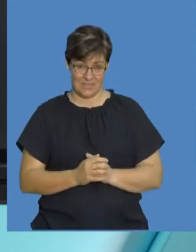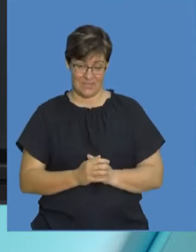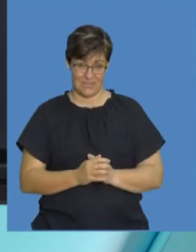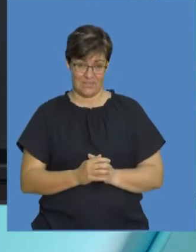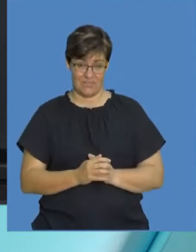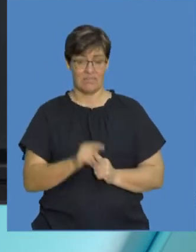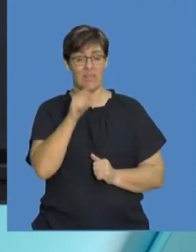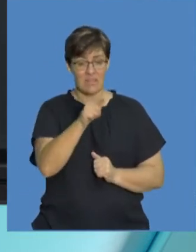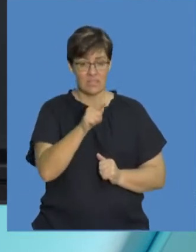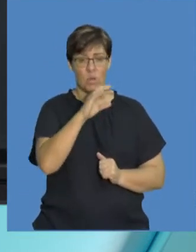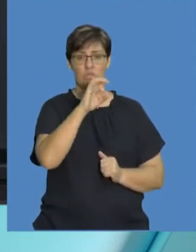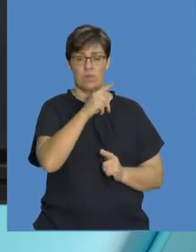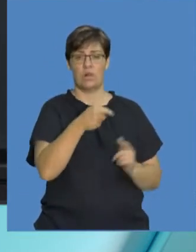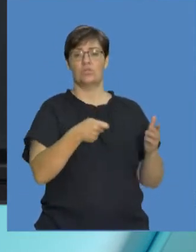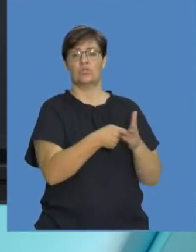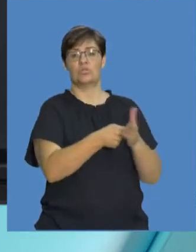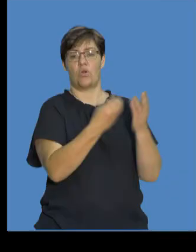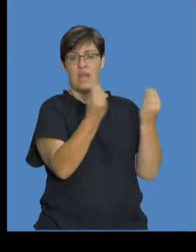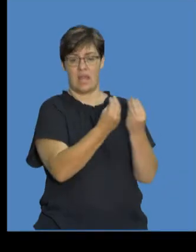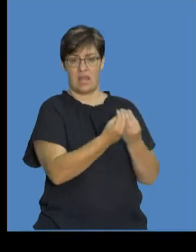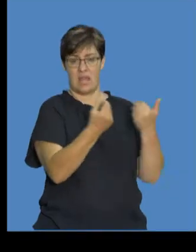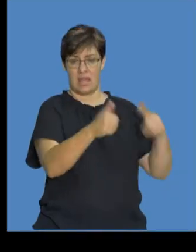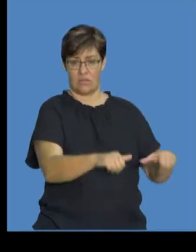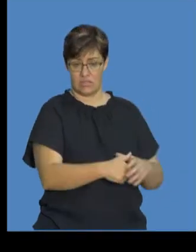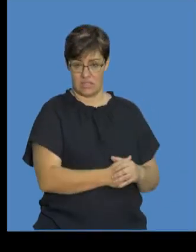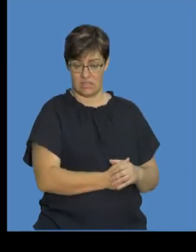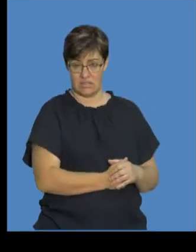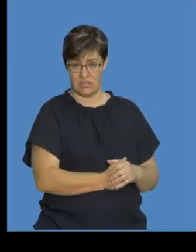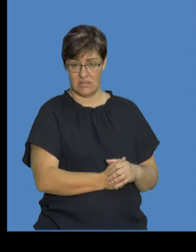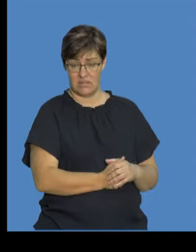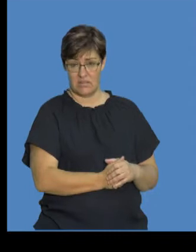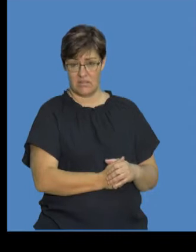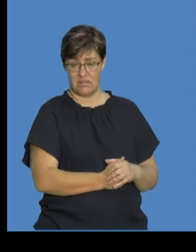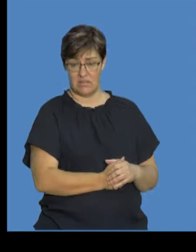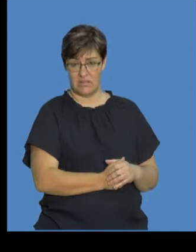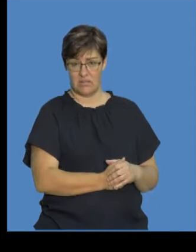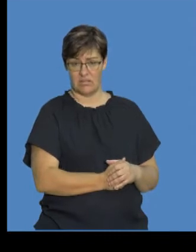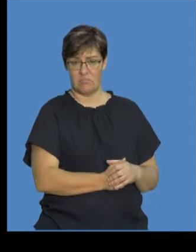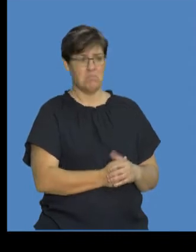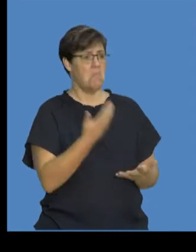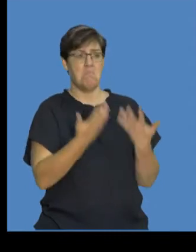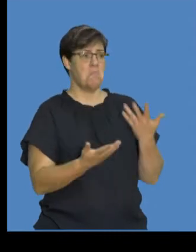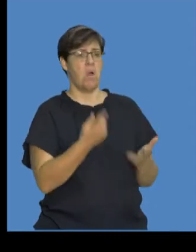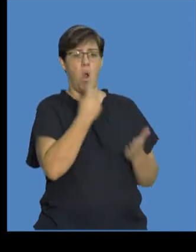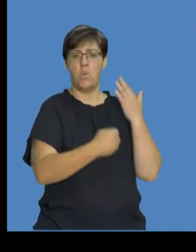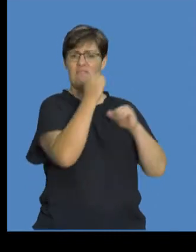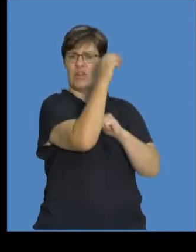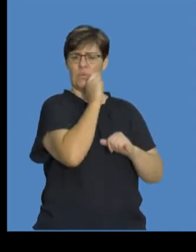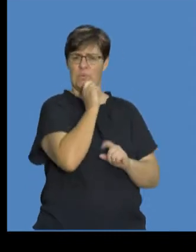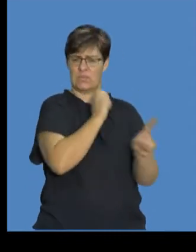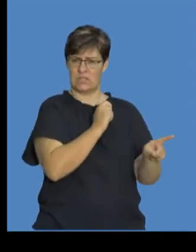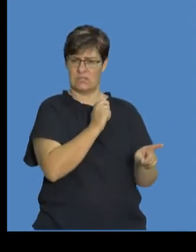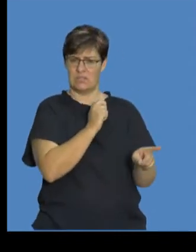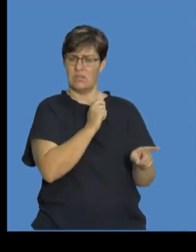factory overheads. Now, this consumable stores stock account, if you had used it only in the